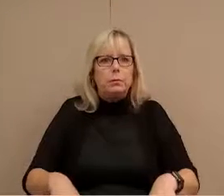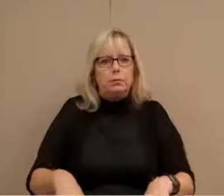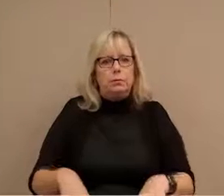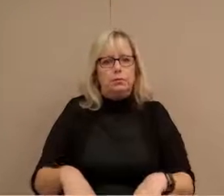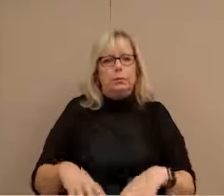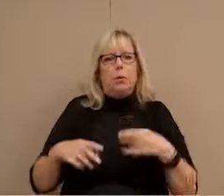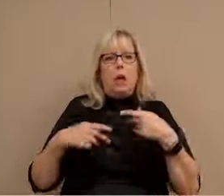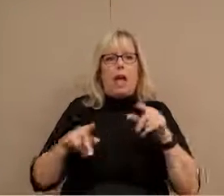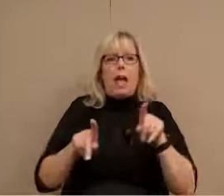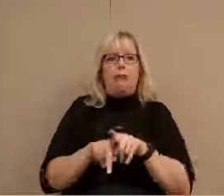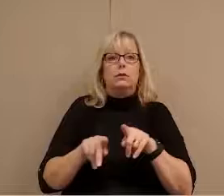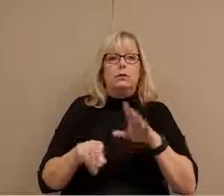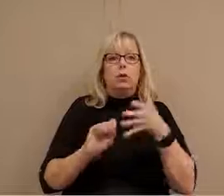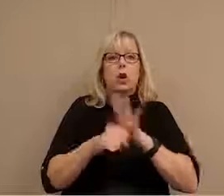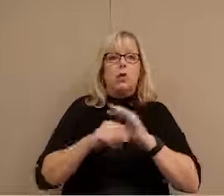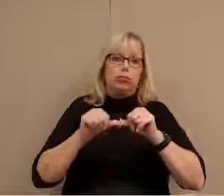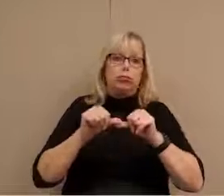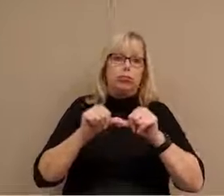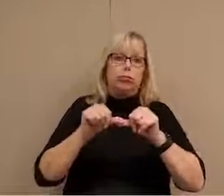course.